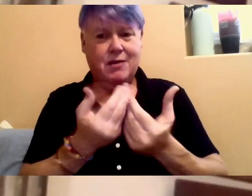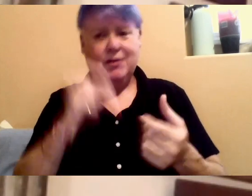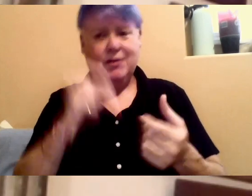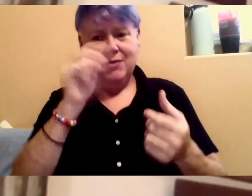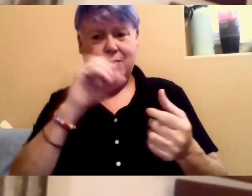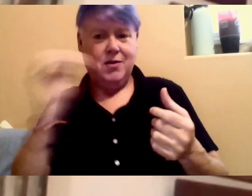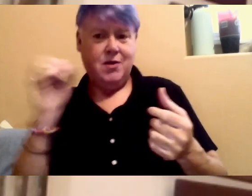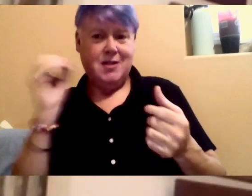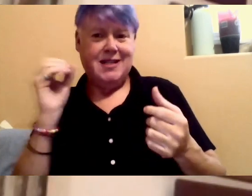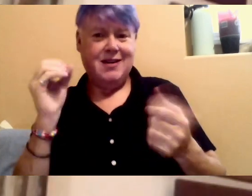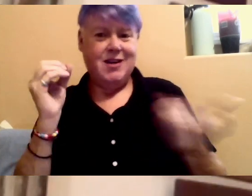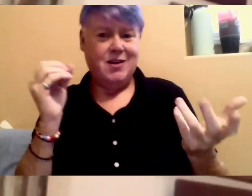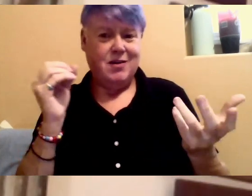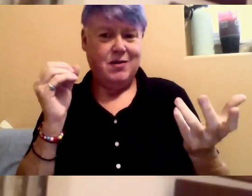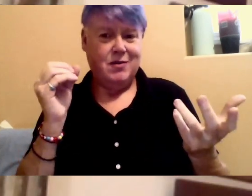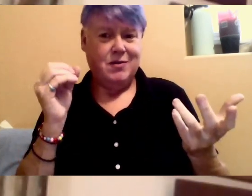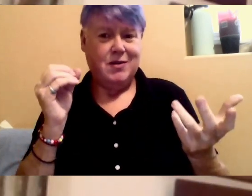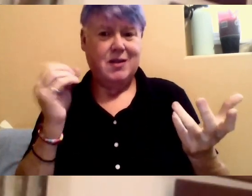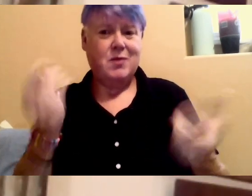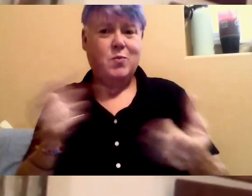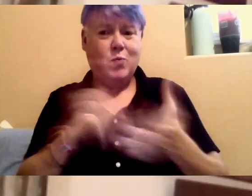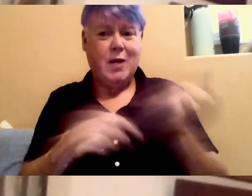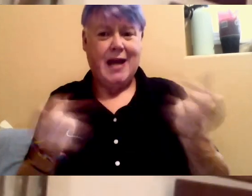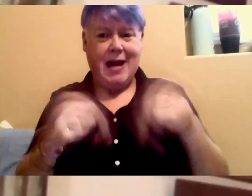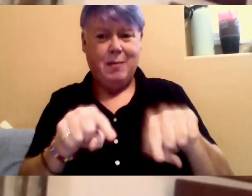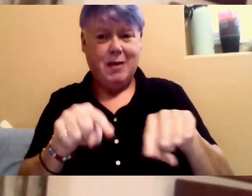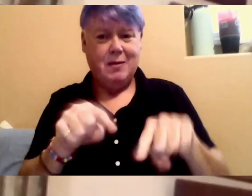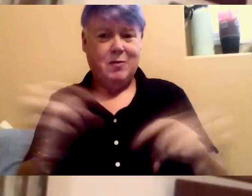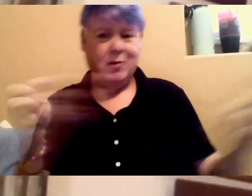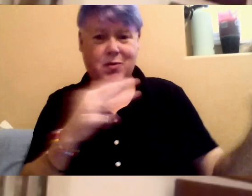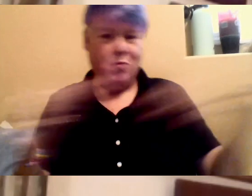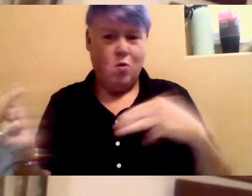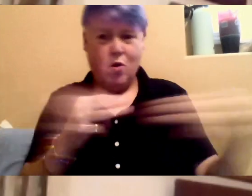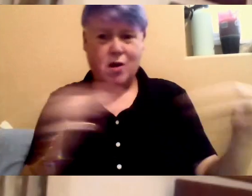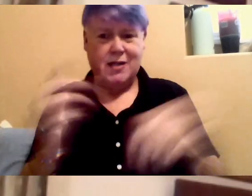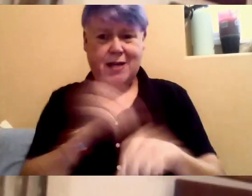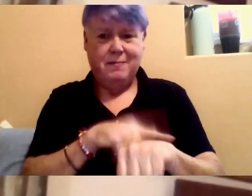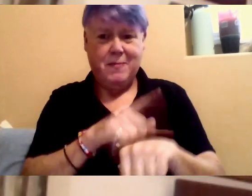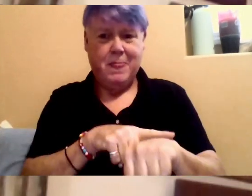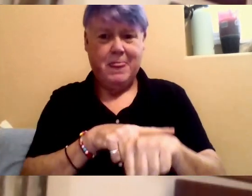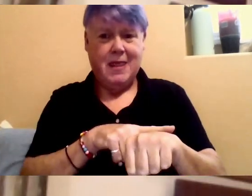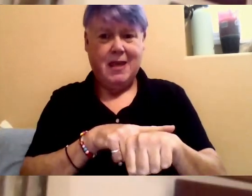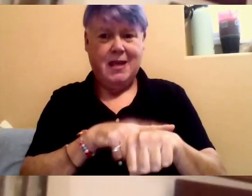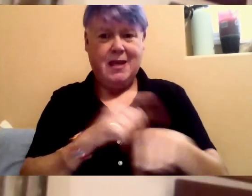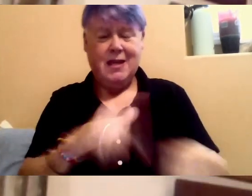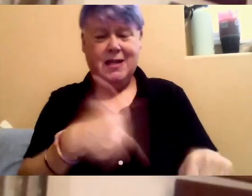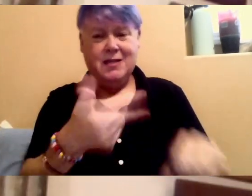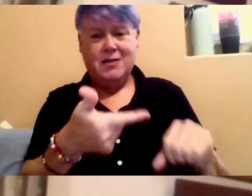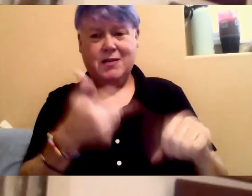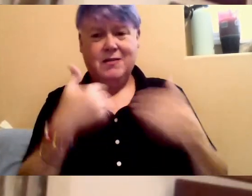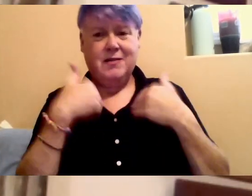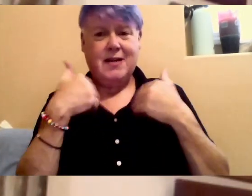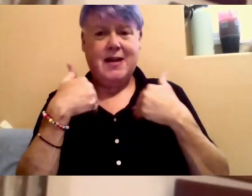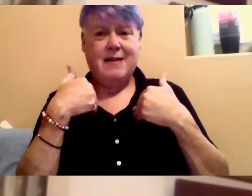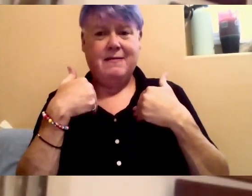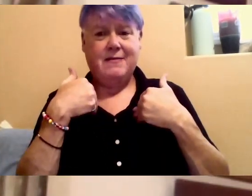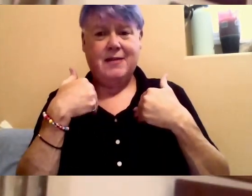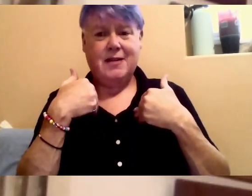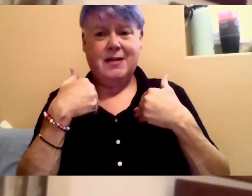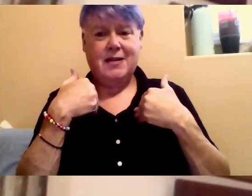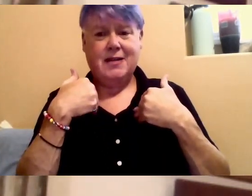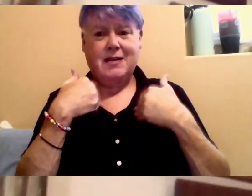affected by the war. And it turned out to have a huge